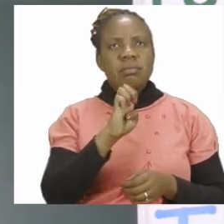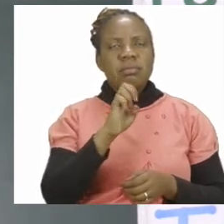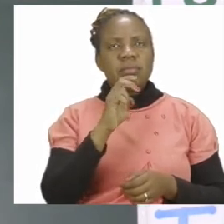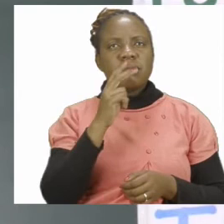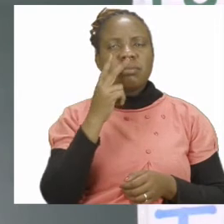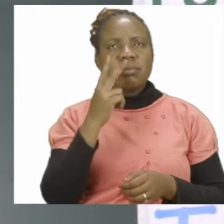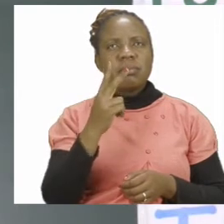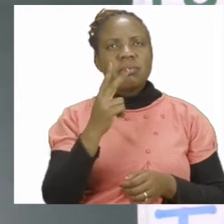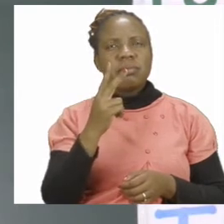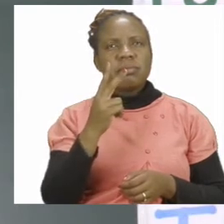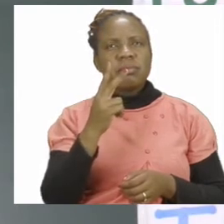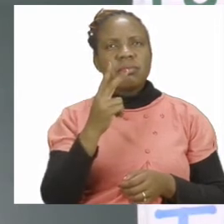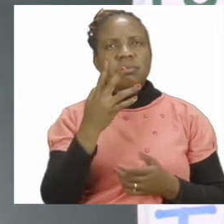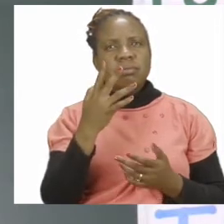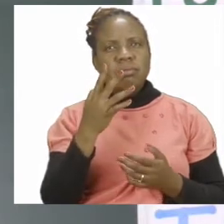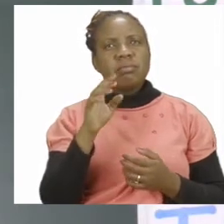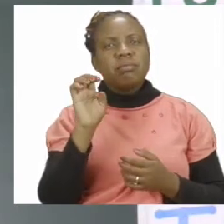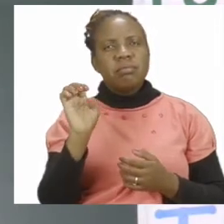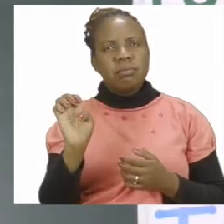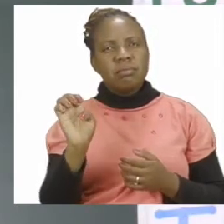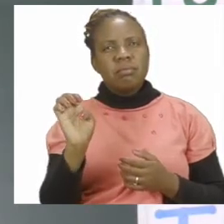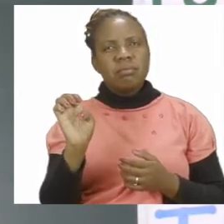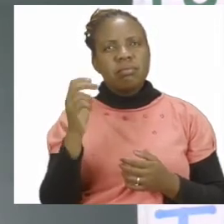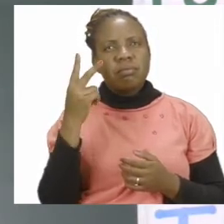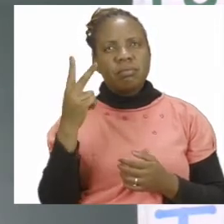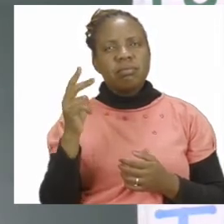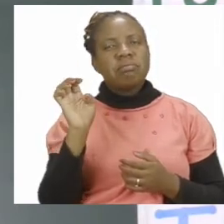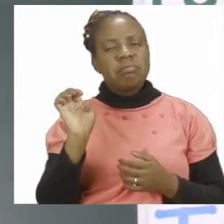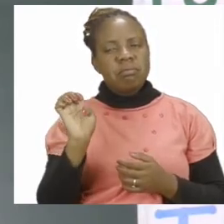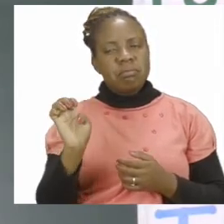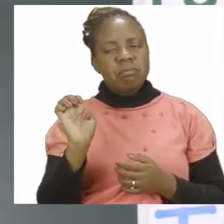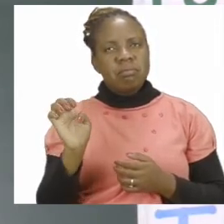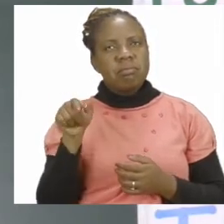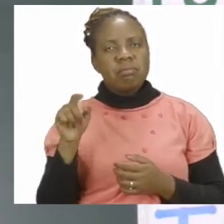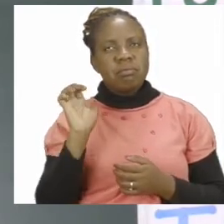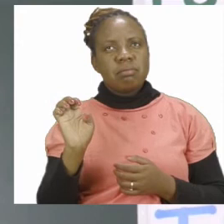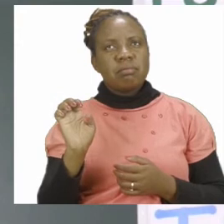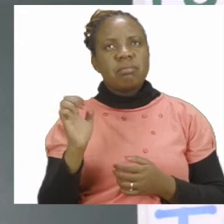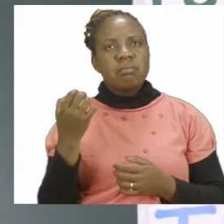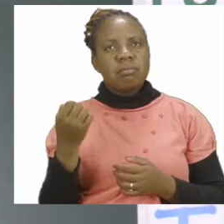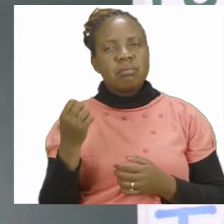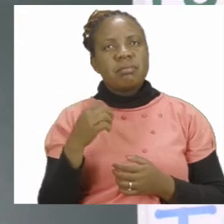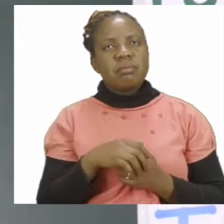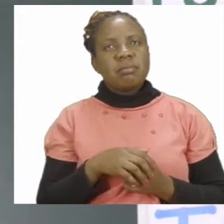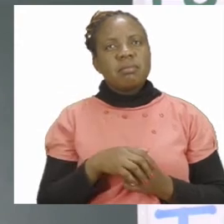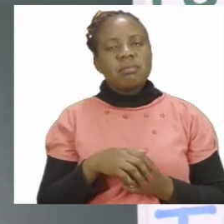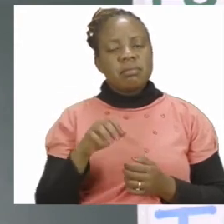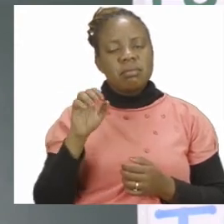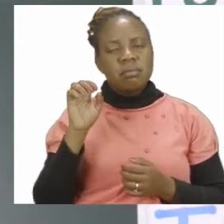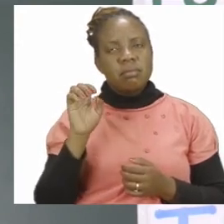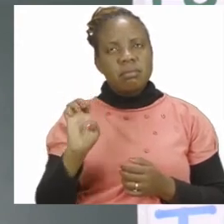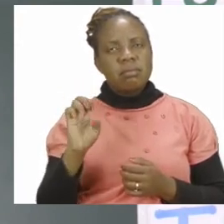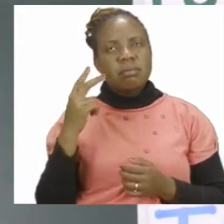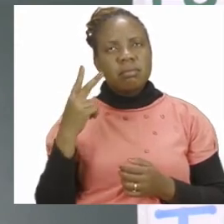we see all the way over. There you have your letter E. Now it says E2,